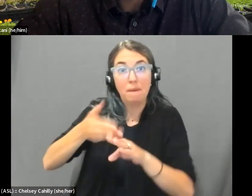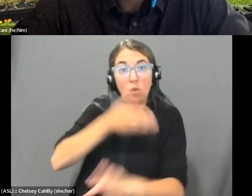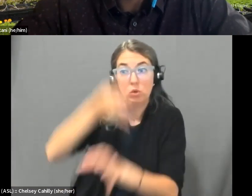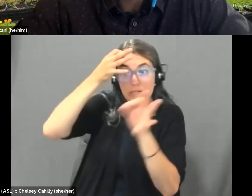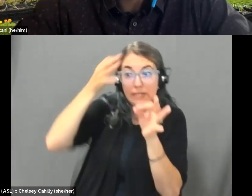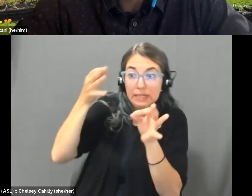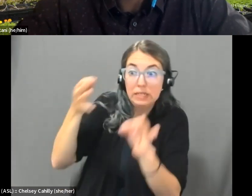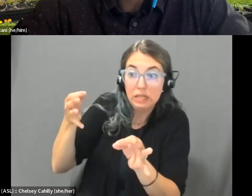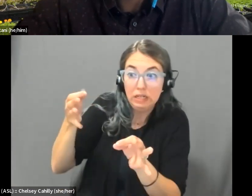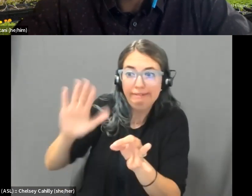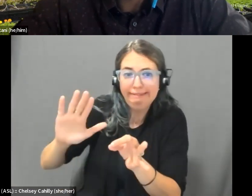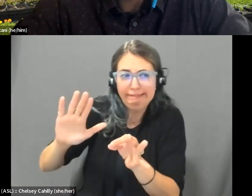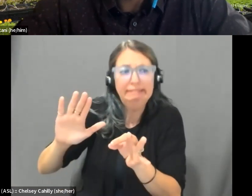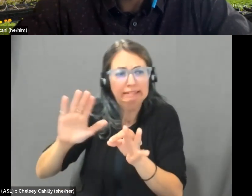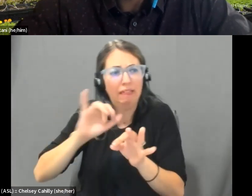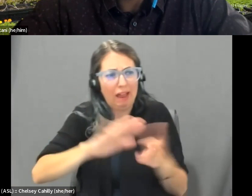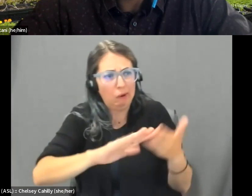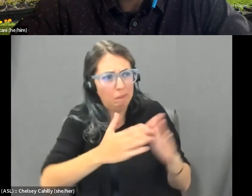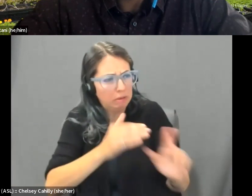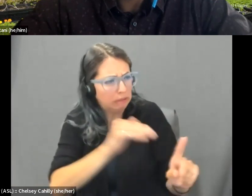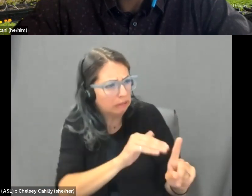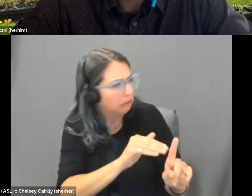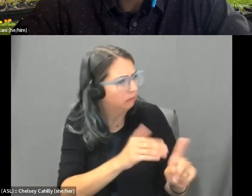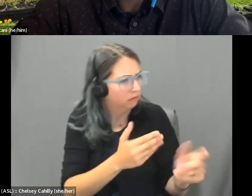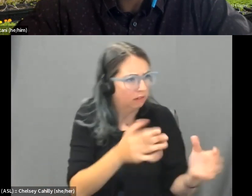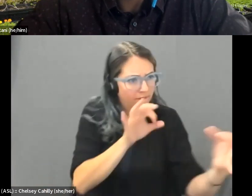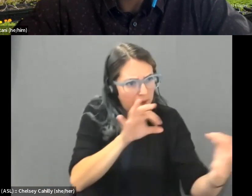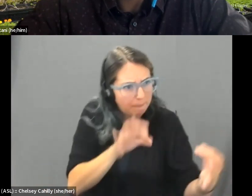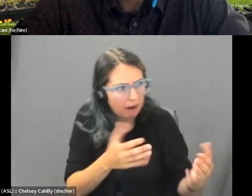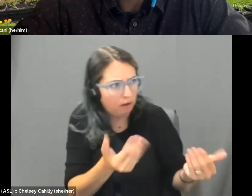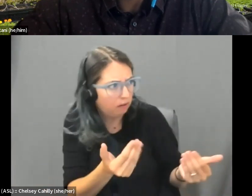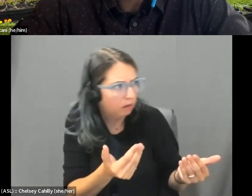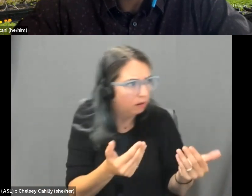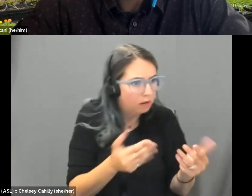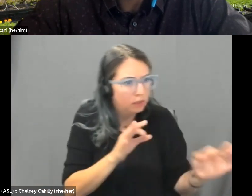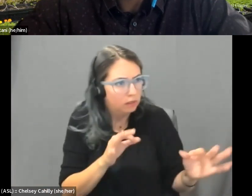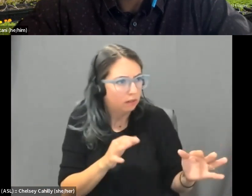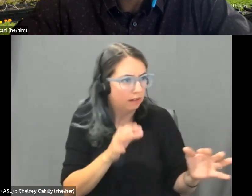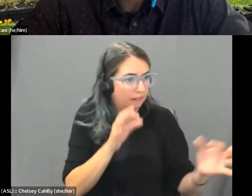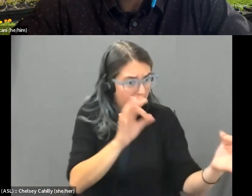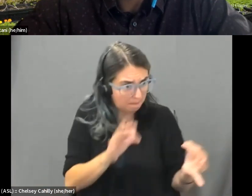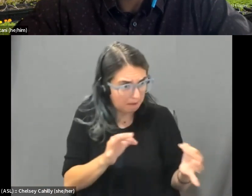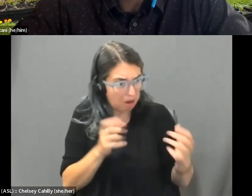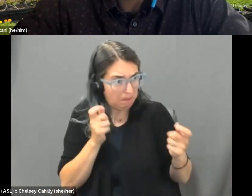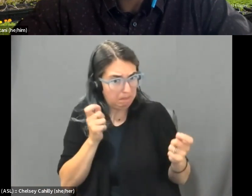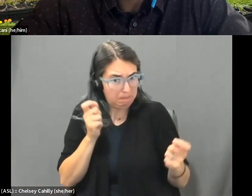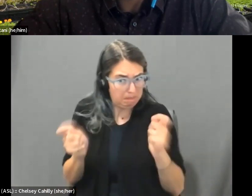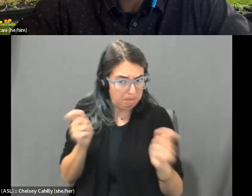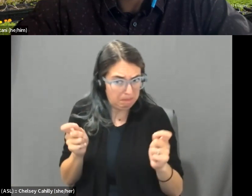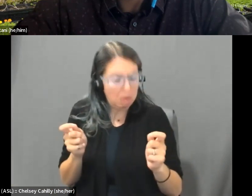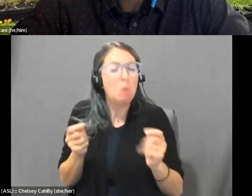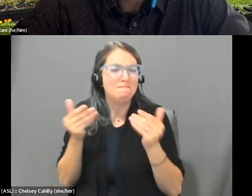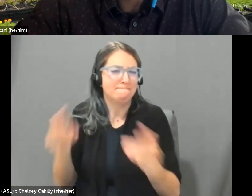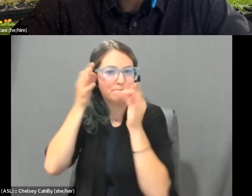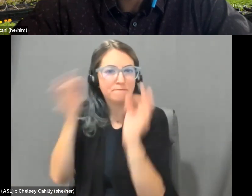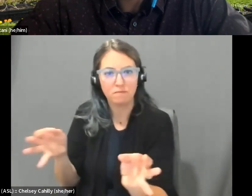in with the advisory council after, there's been a process, and then there'll be an opportunity for